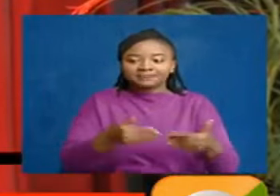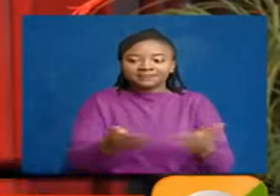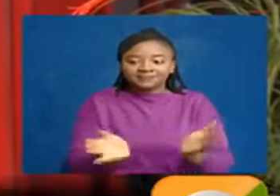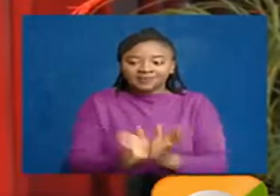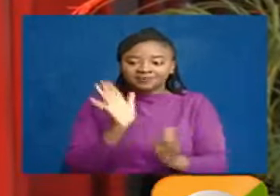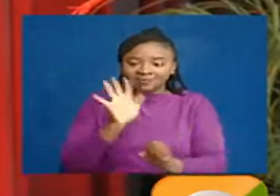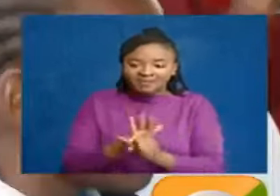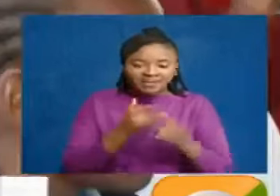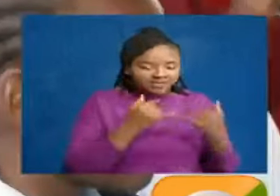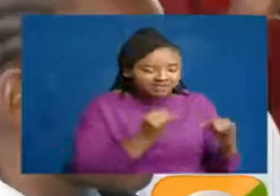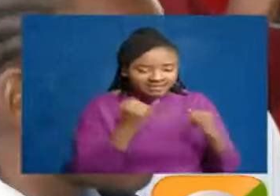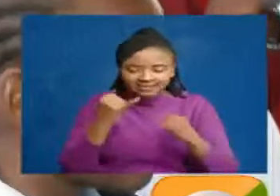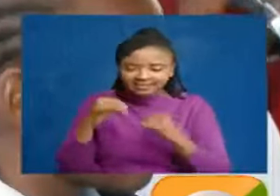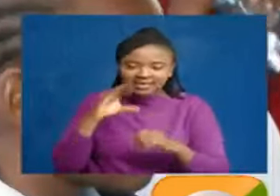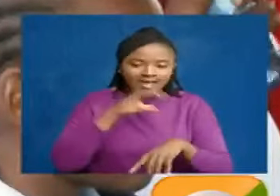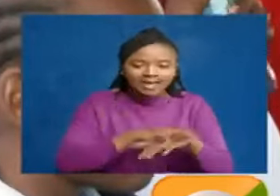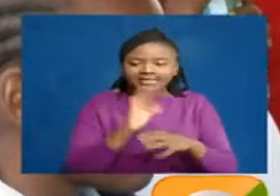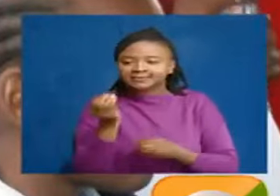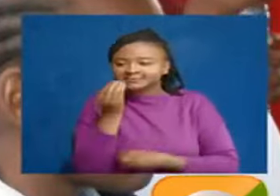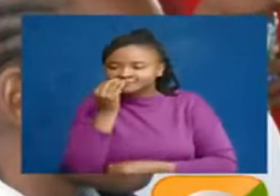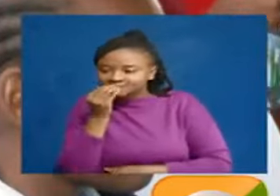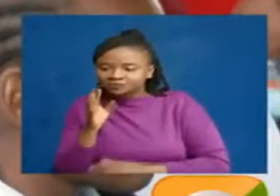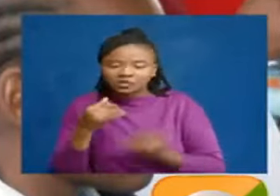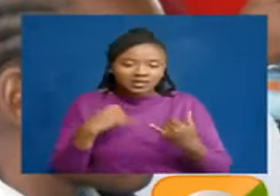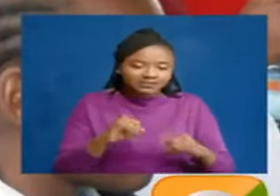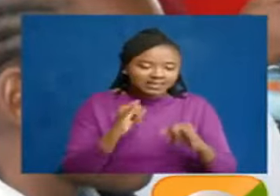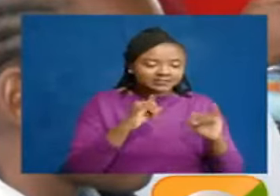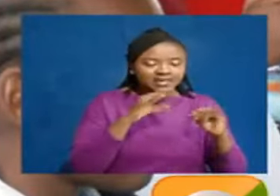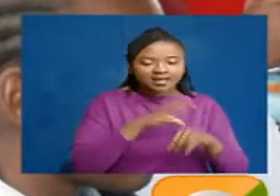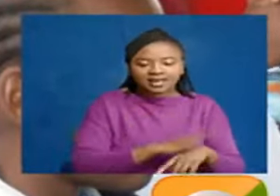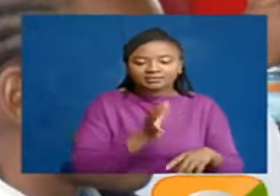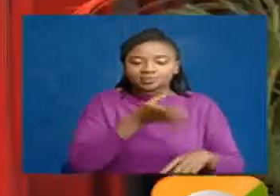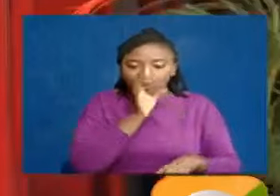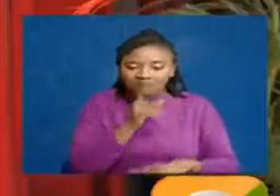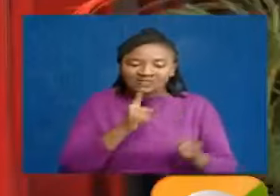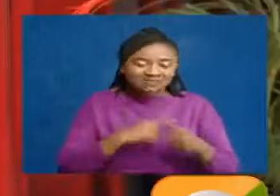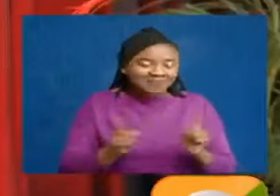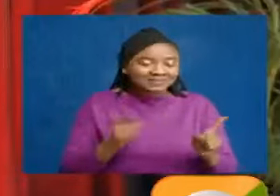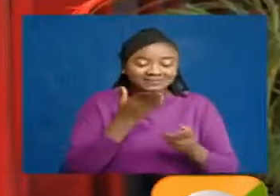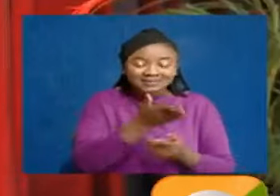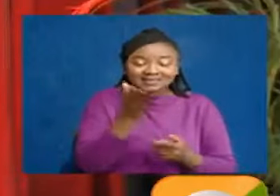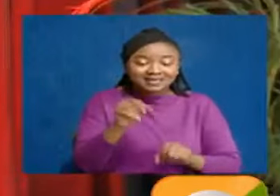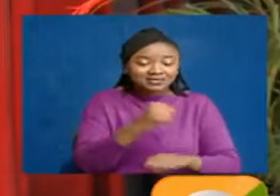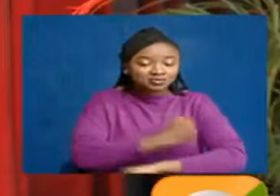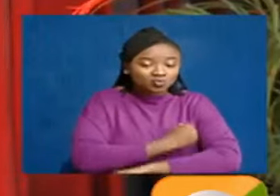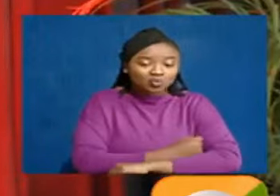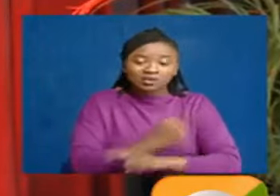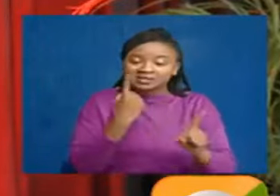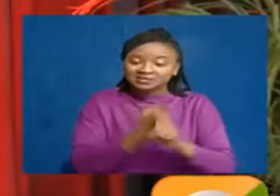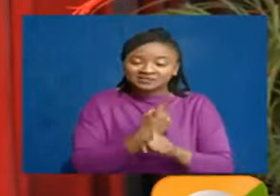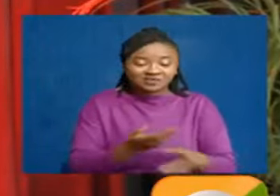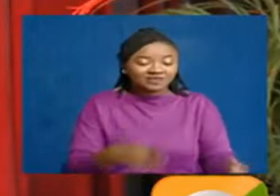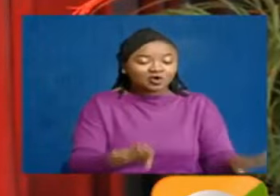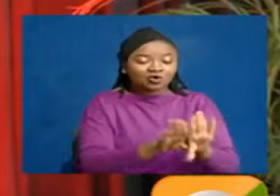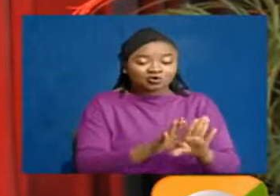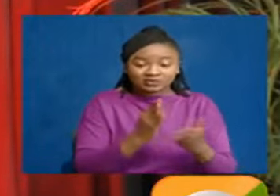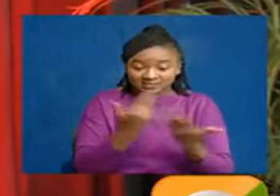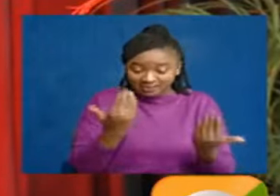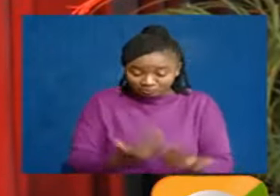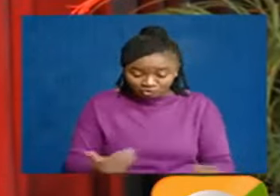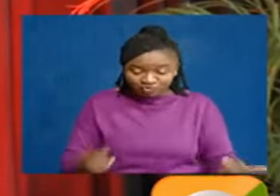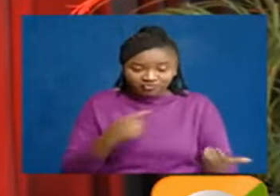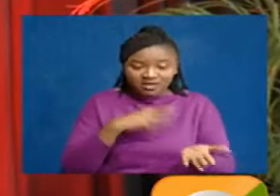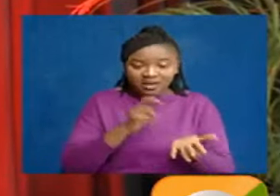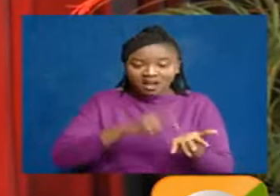to find food and water, some schools were forced to close, and some of you had to drop out of school to help